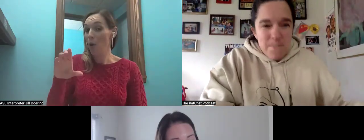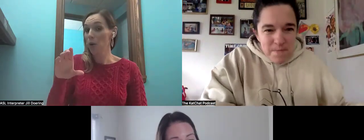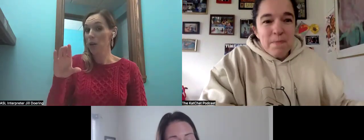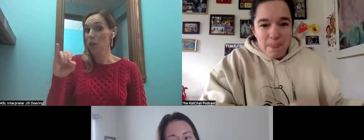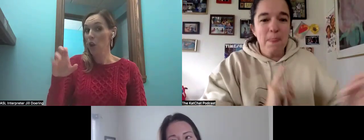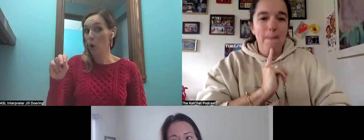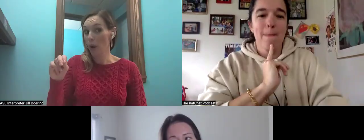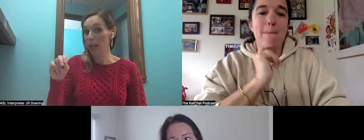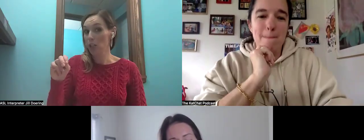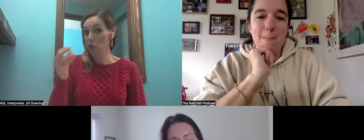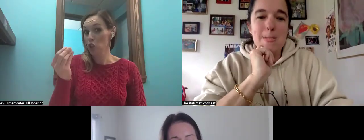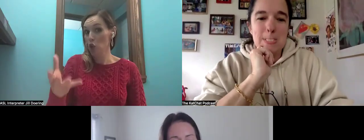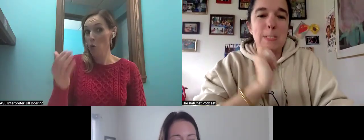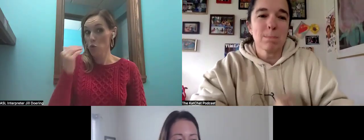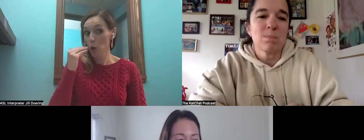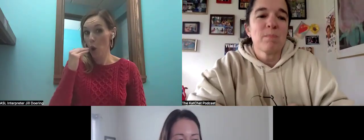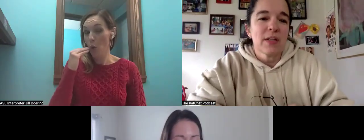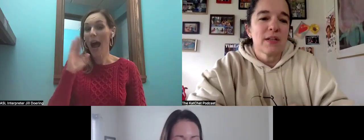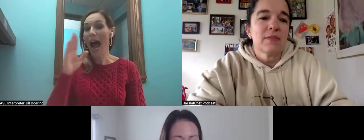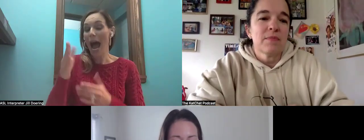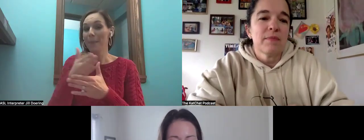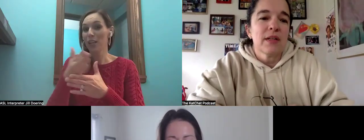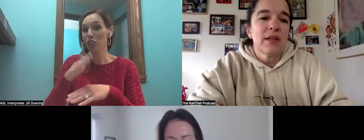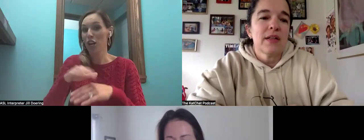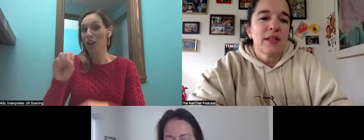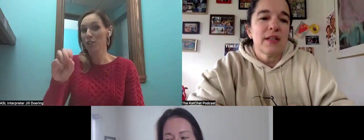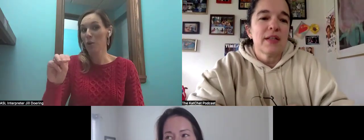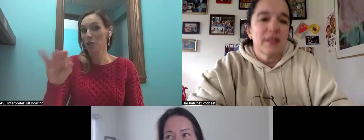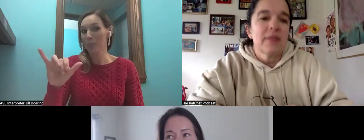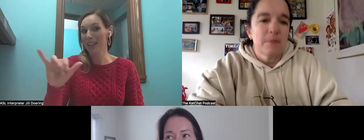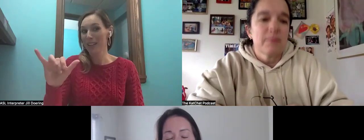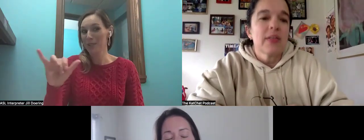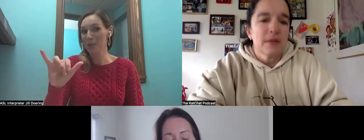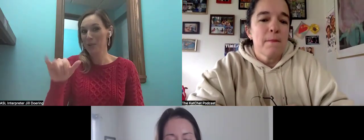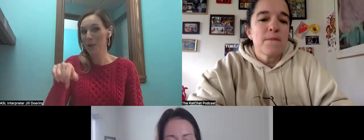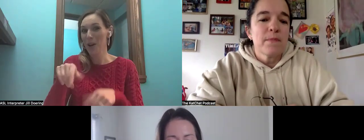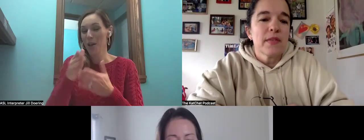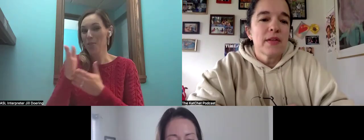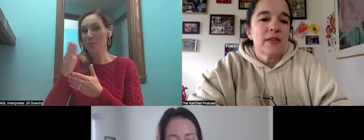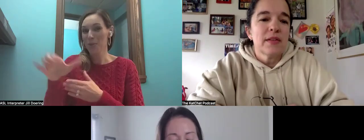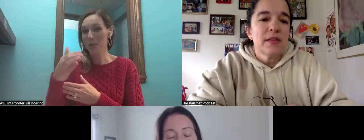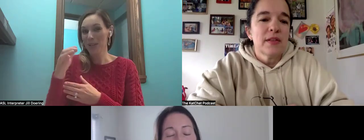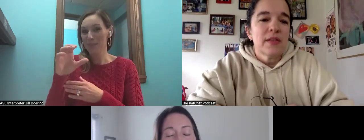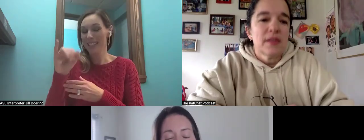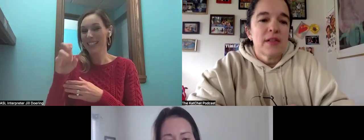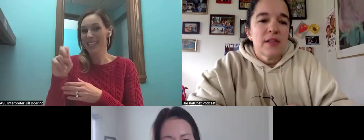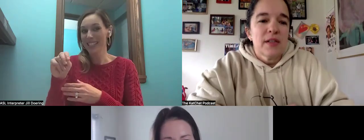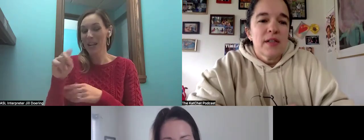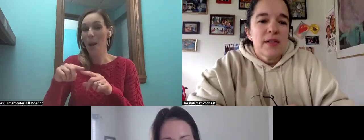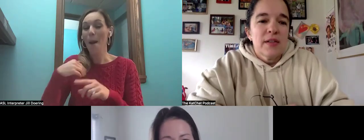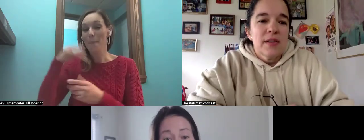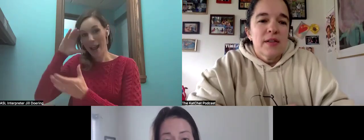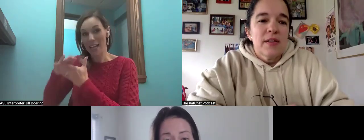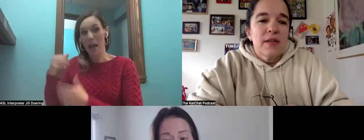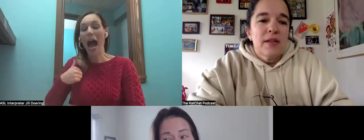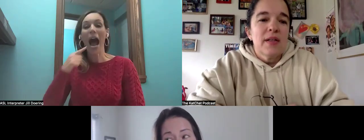you know, and I'm going to share this on social media, as we go through this Christmas season. My husband and I, so I grew up 40 years in New